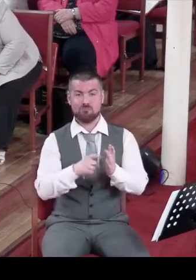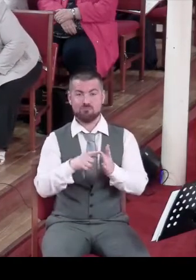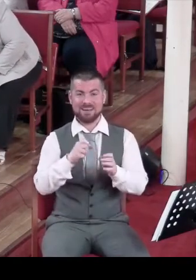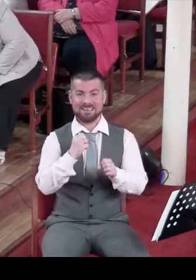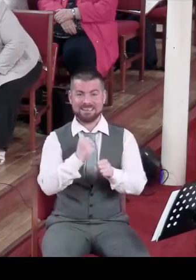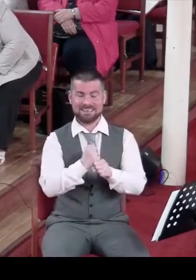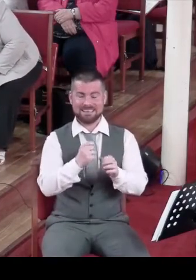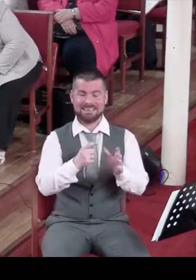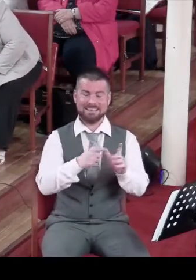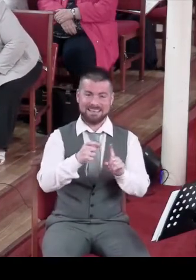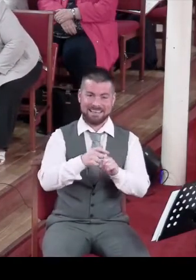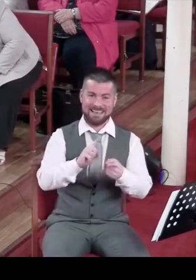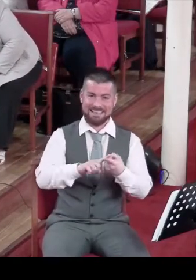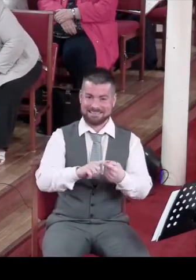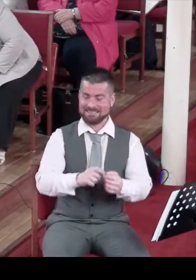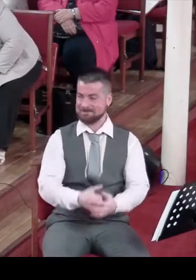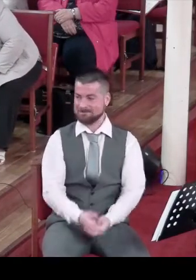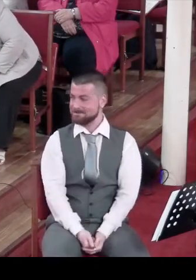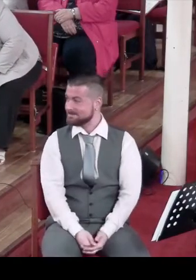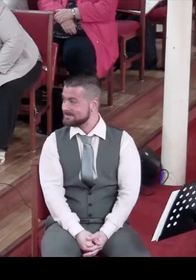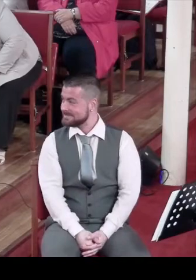Absolutely, absolutely.